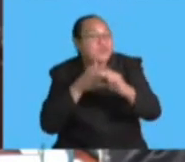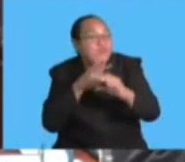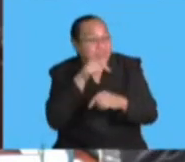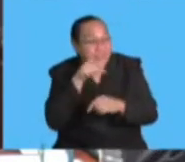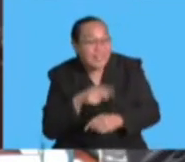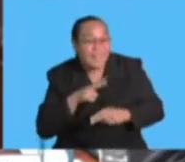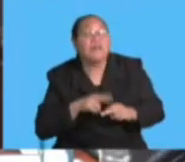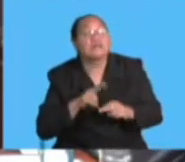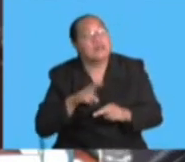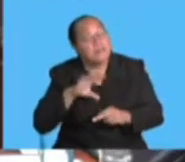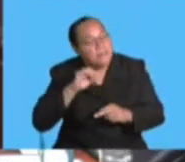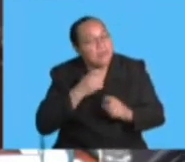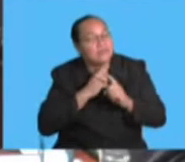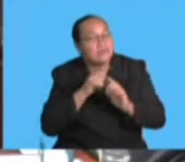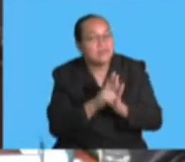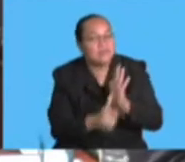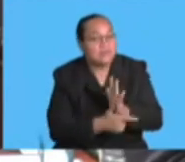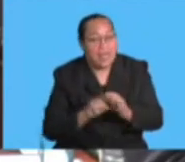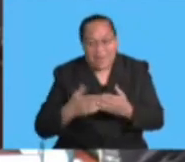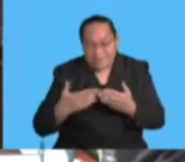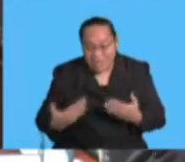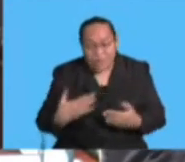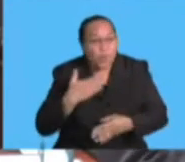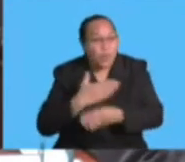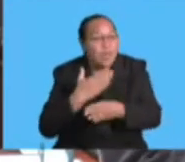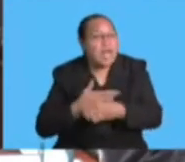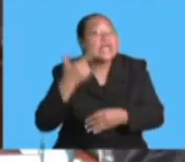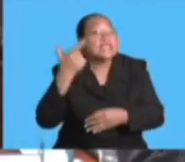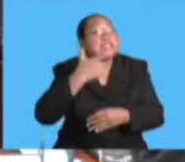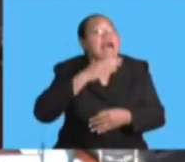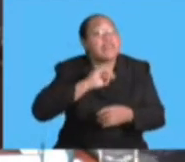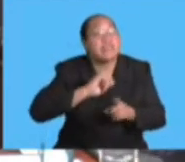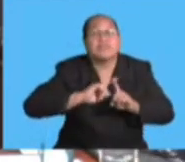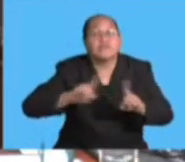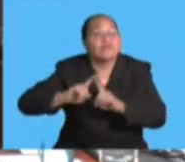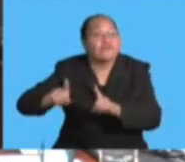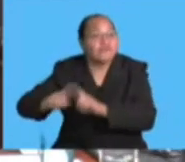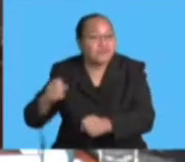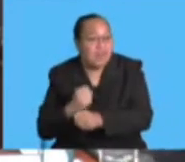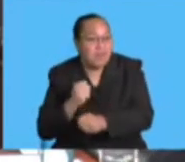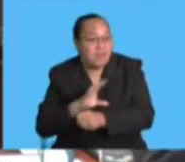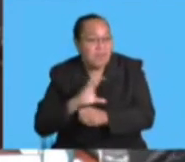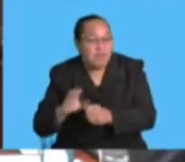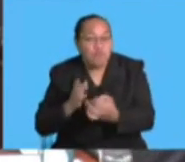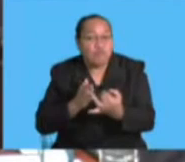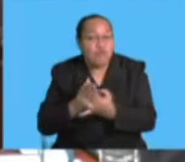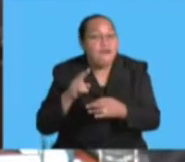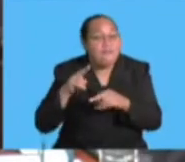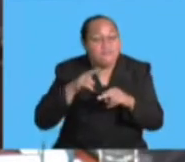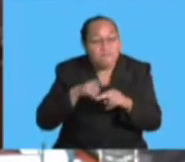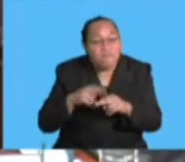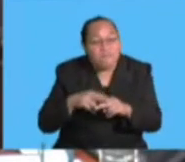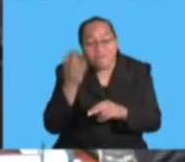Fiji. Mr. Speaker, sir, to date we have worked with 70 foreign film companies through Film Fiji from January